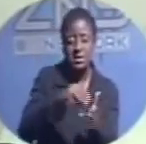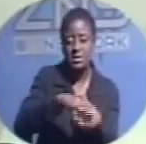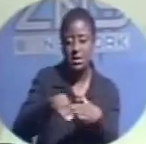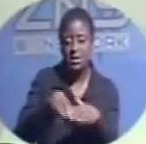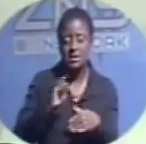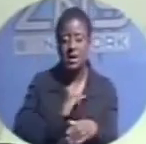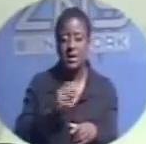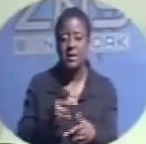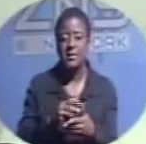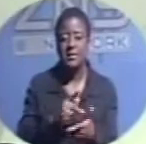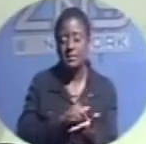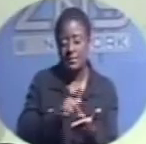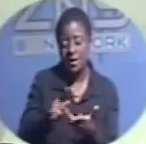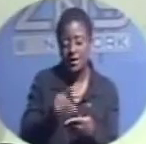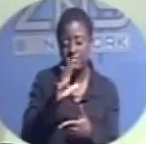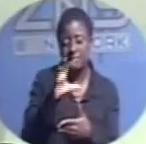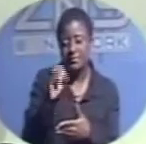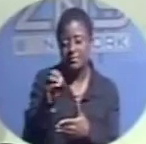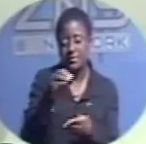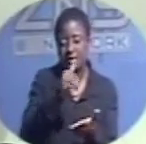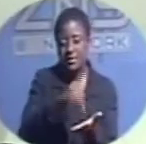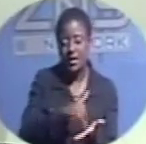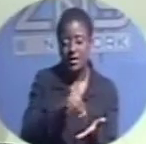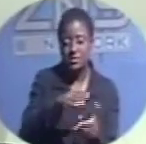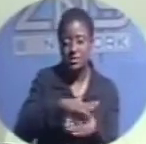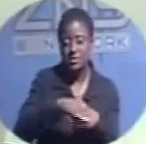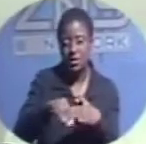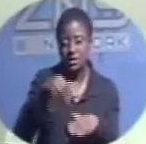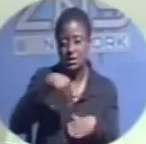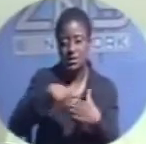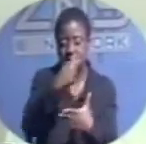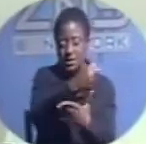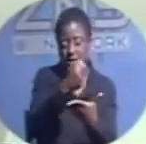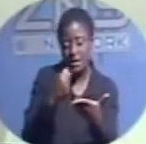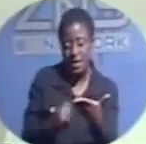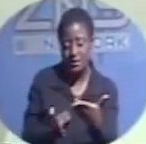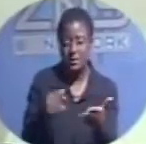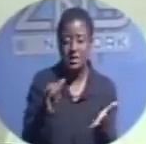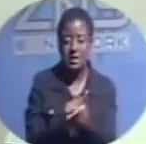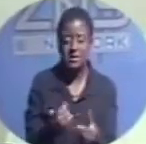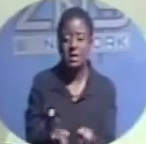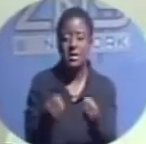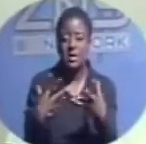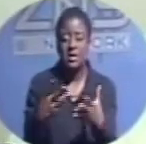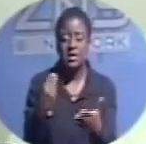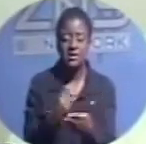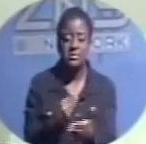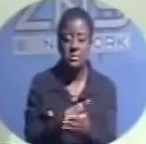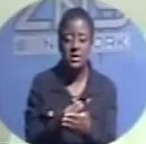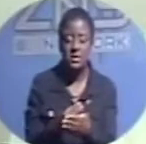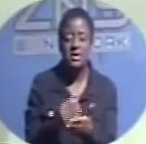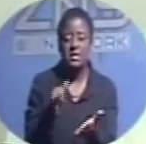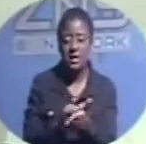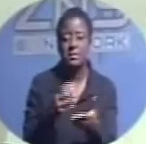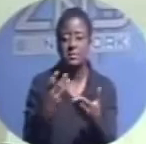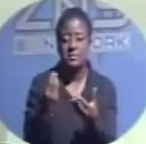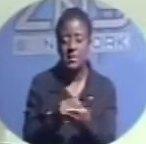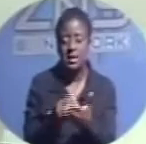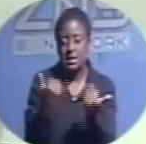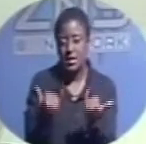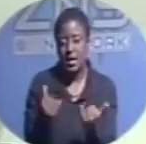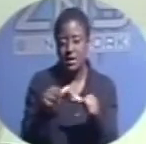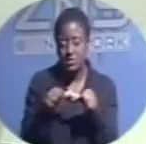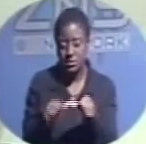in taxes that's now going to remain in the company. That's a lot of money for every millions of dollars that you have in your sales. I mean, if you're